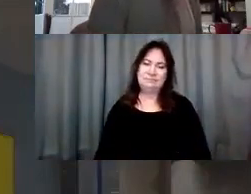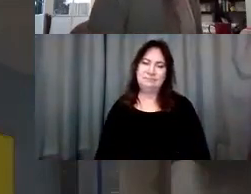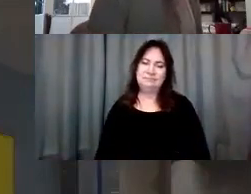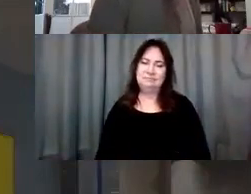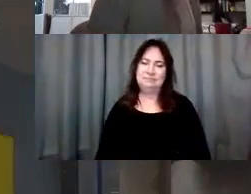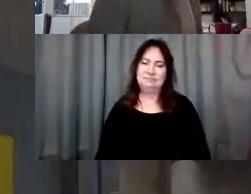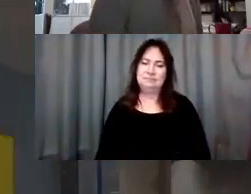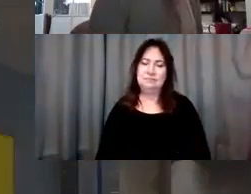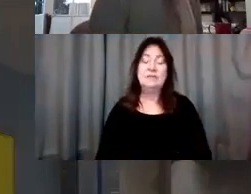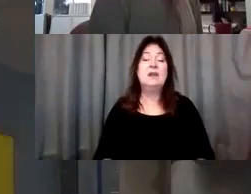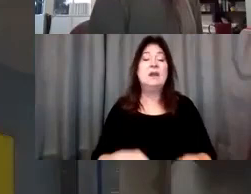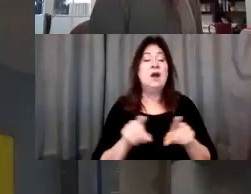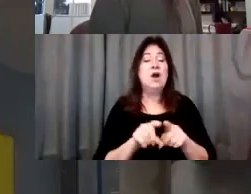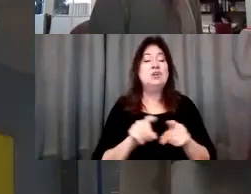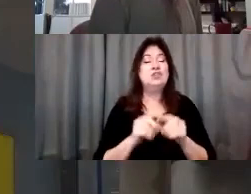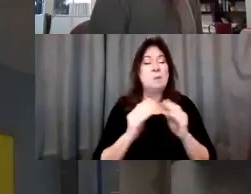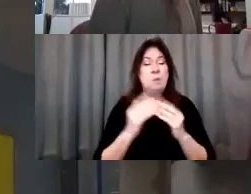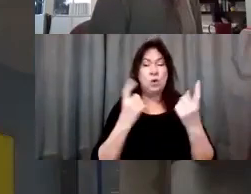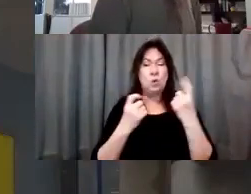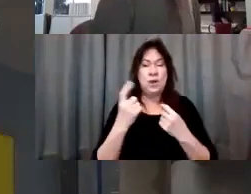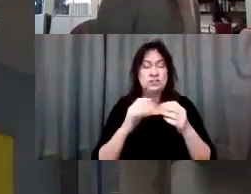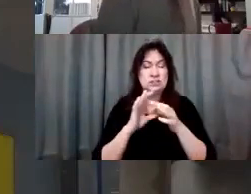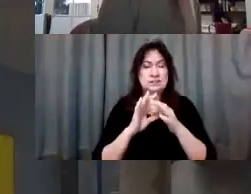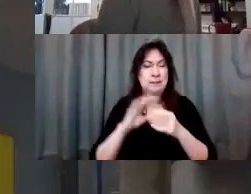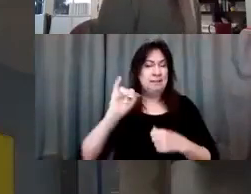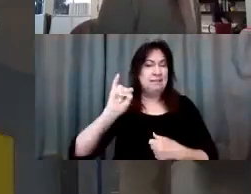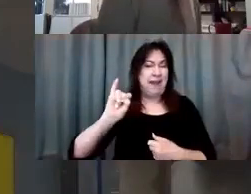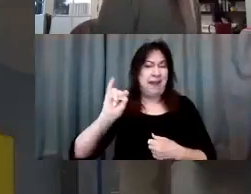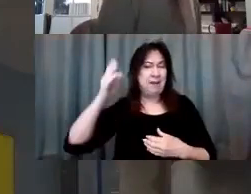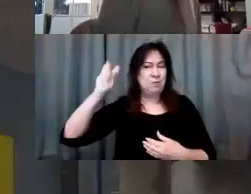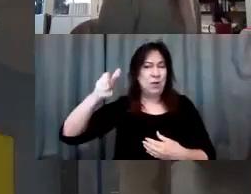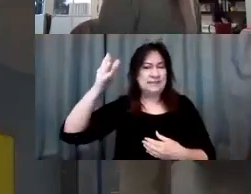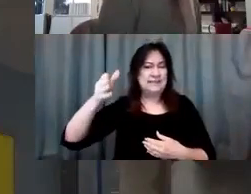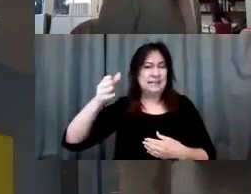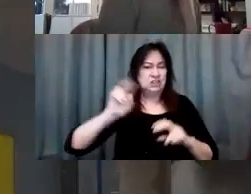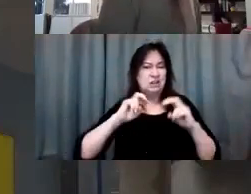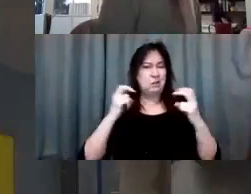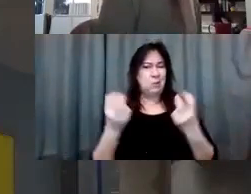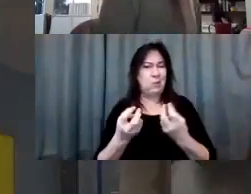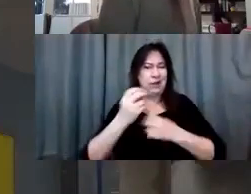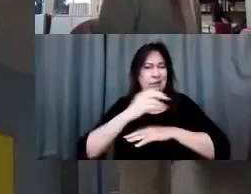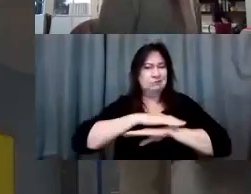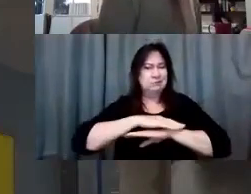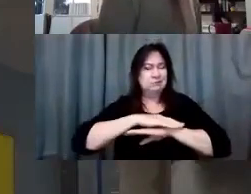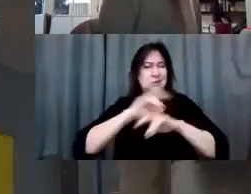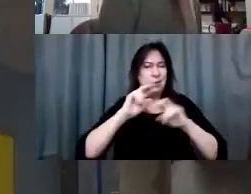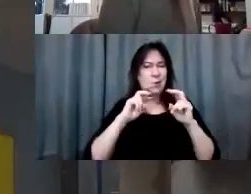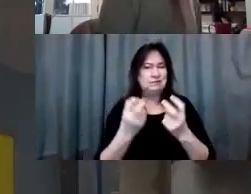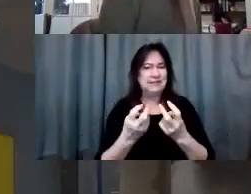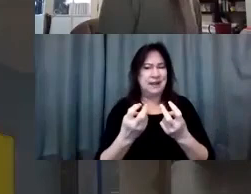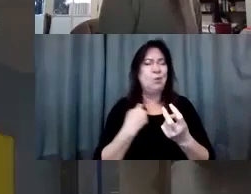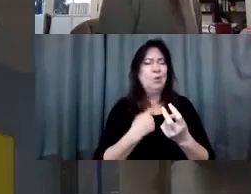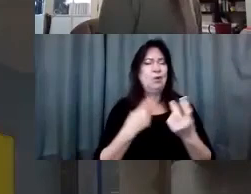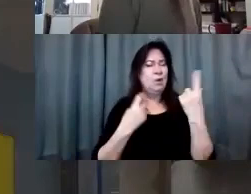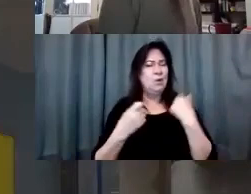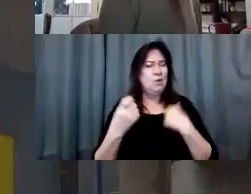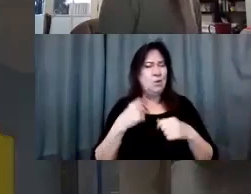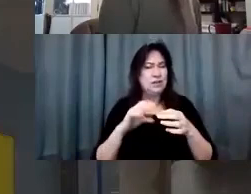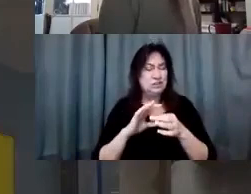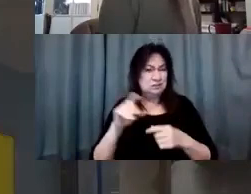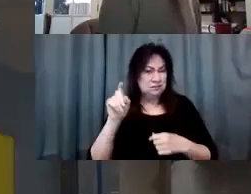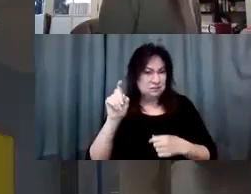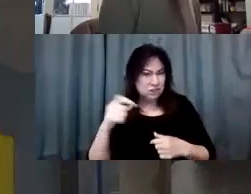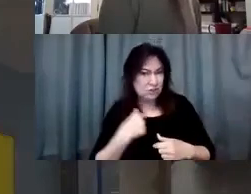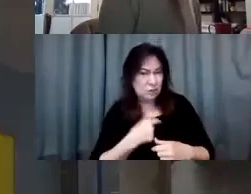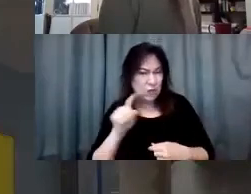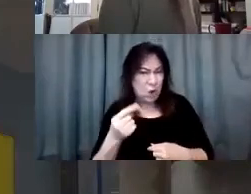And just some more questions on the iPresentation and the roundtable. We're getting questions if they should